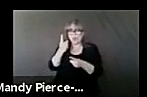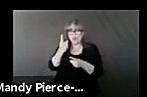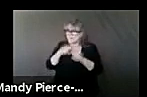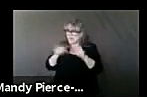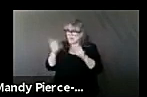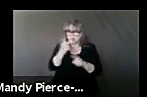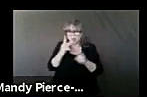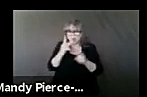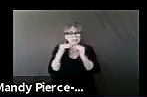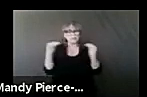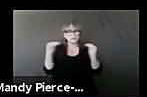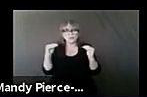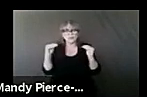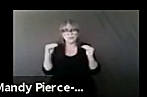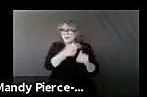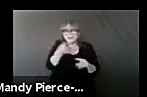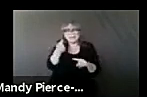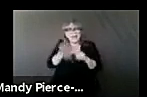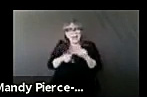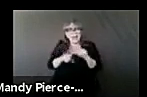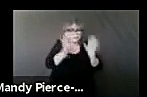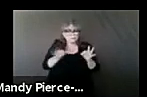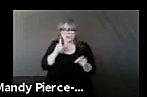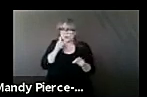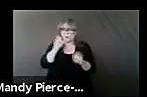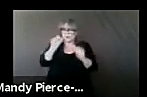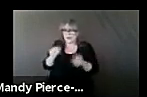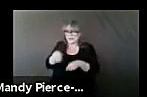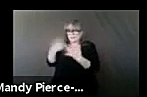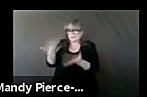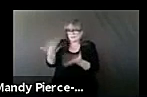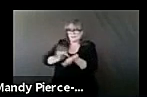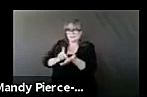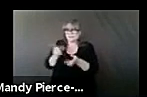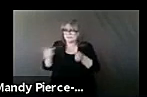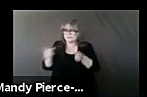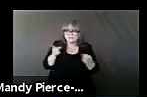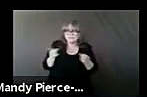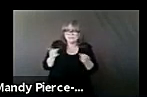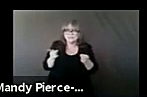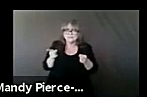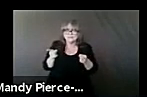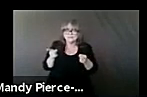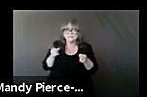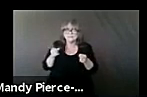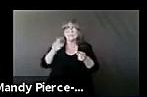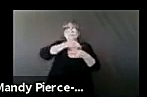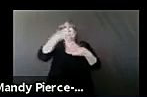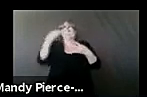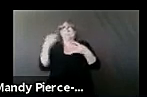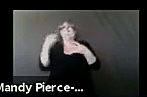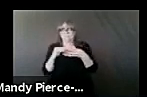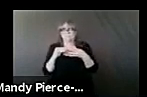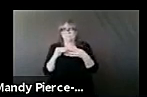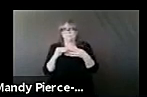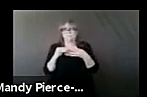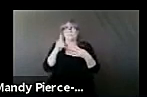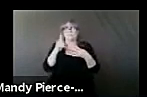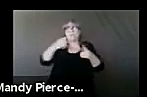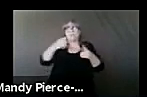has a few more conditions for consideration. Pediatric patients, we feel that in general, our communities